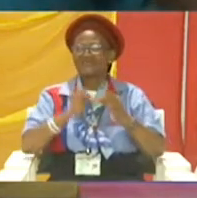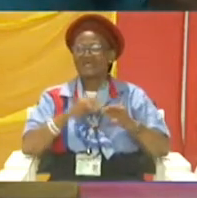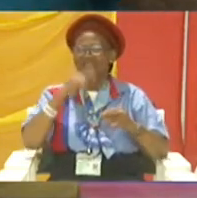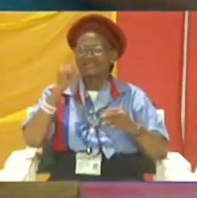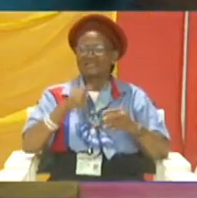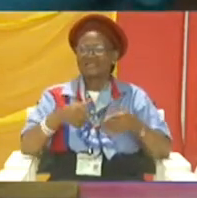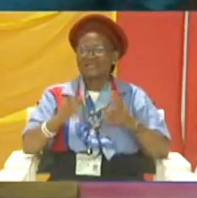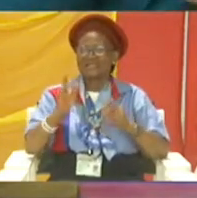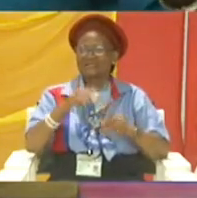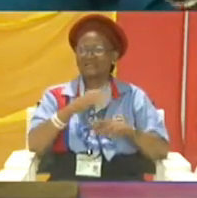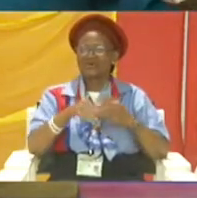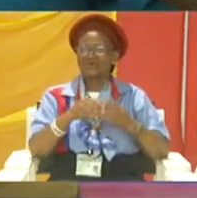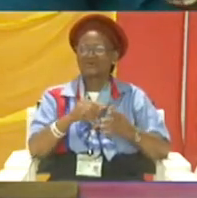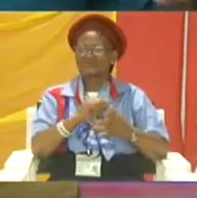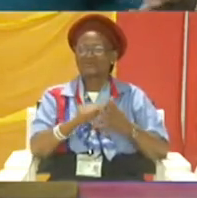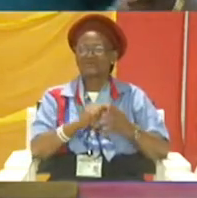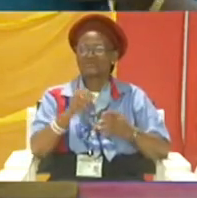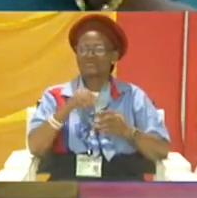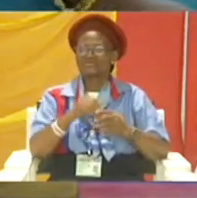all those in